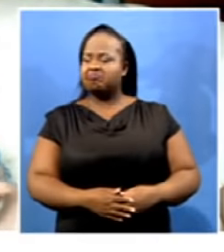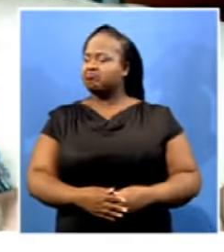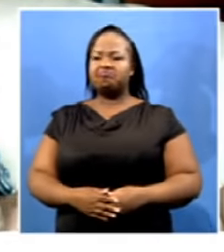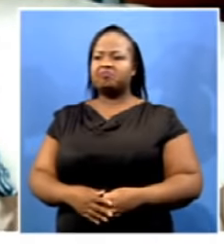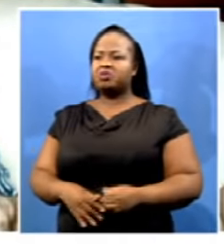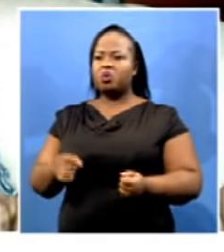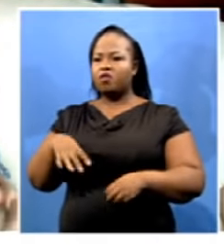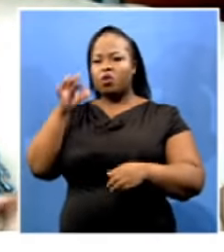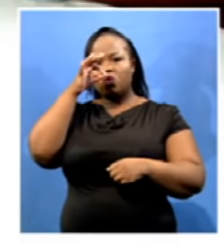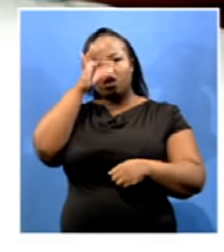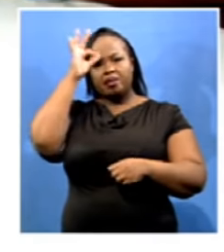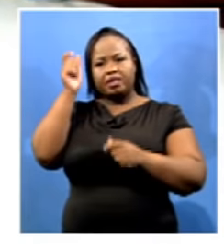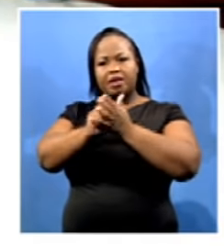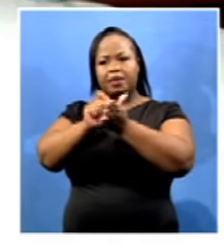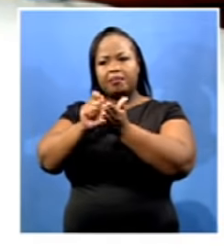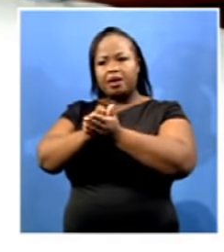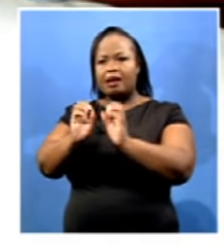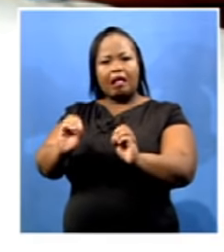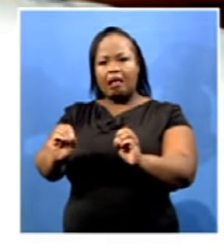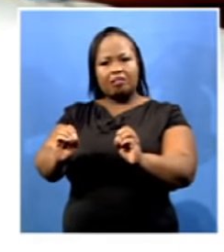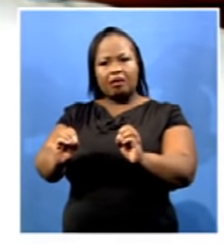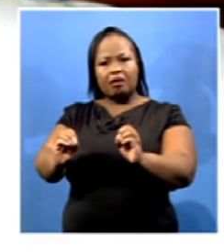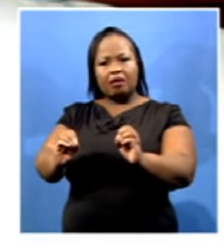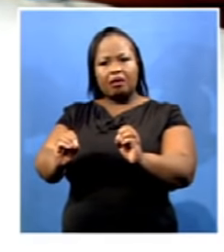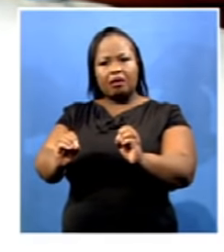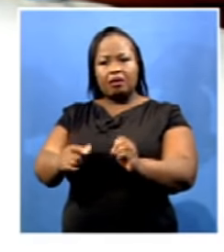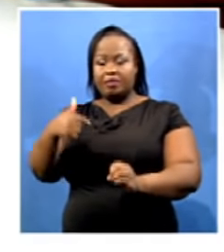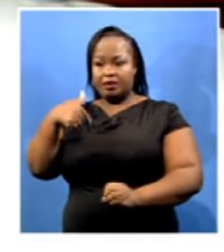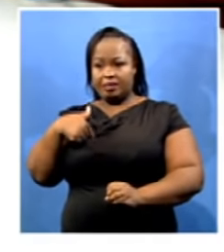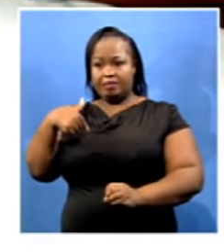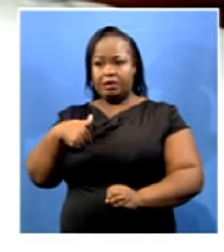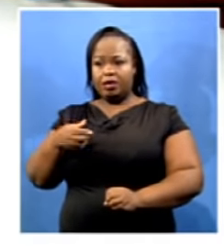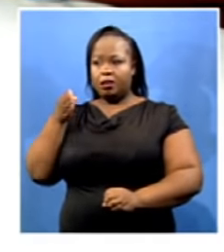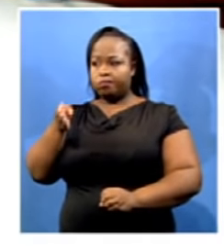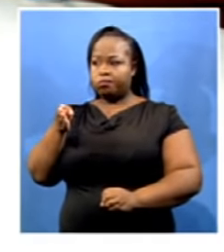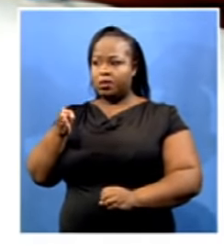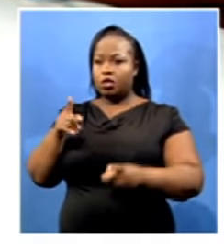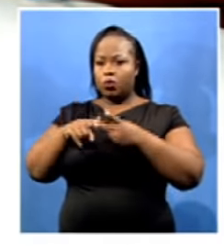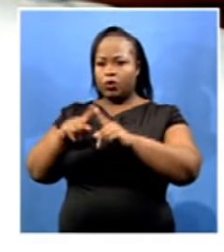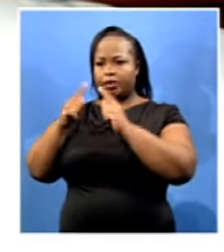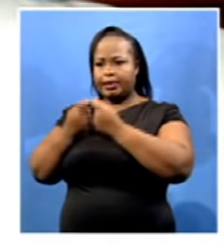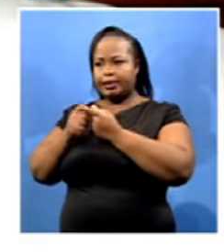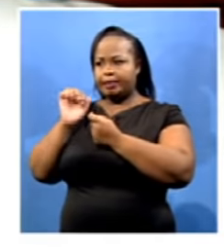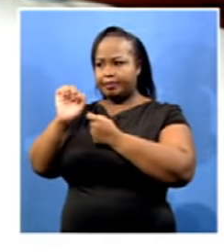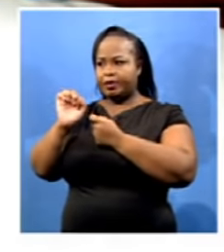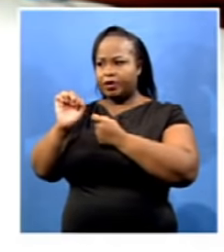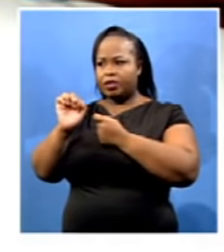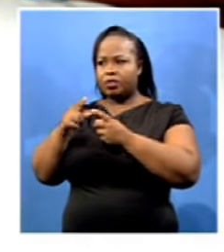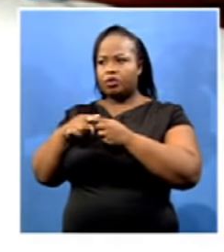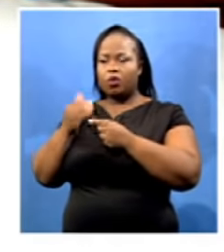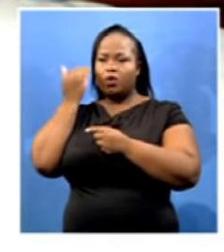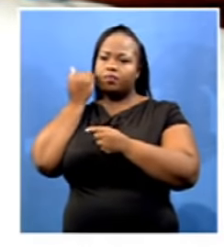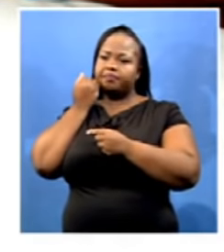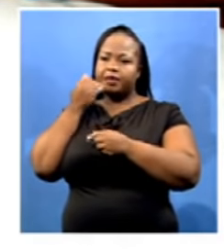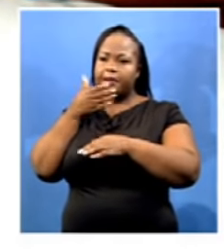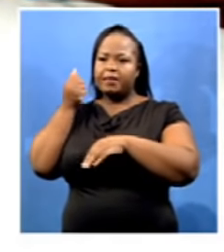taken, nothing. In fact, Leanne, Hewitt and his team, which consisted of his advocate and best friend